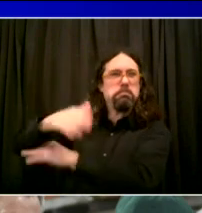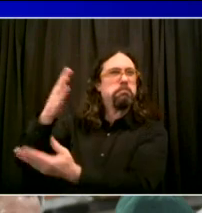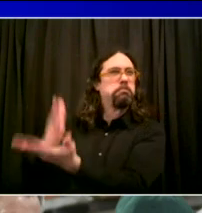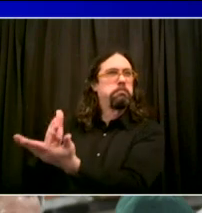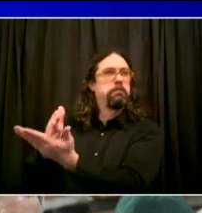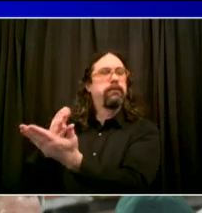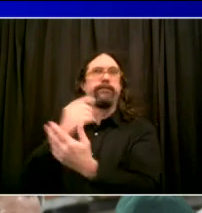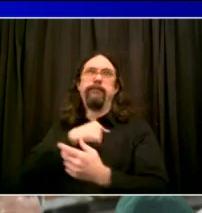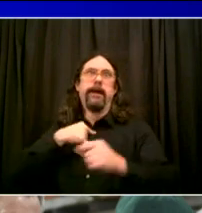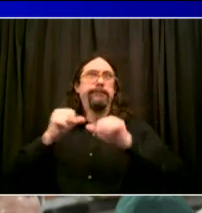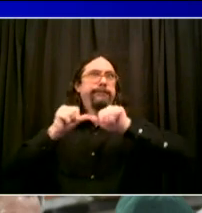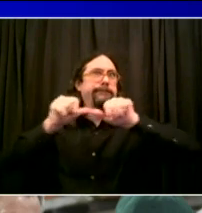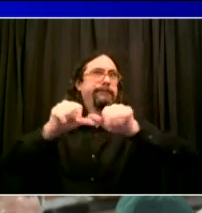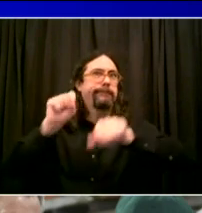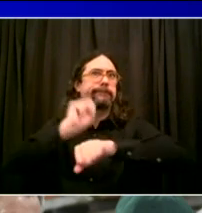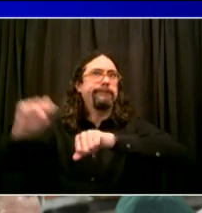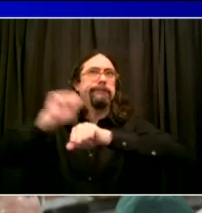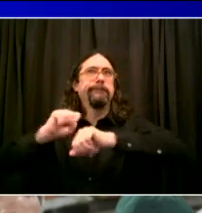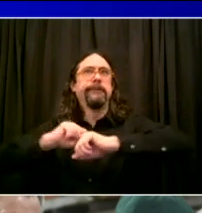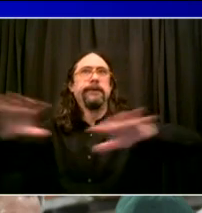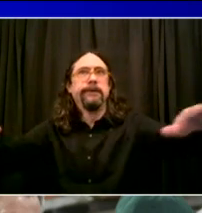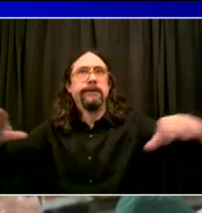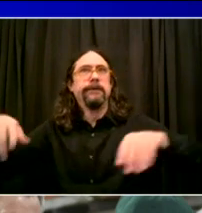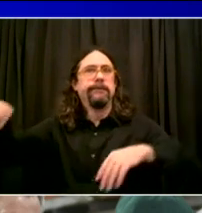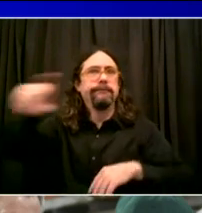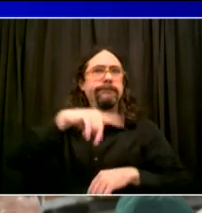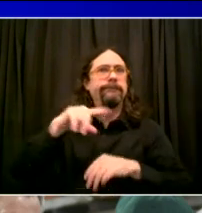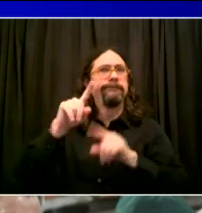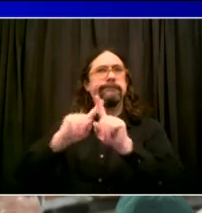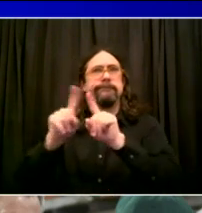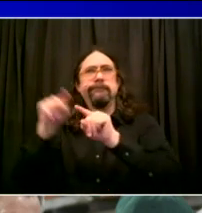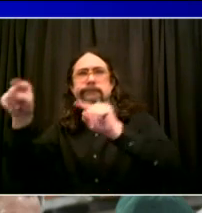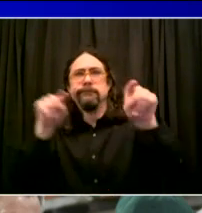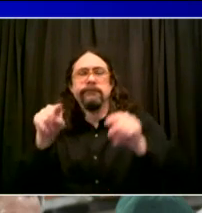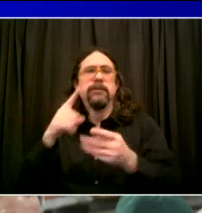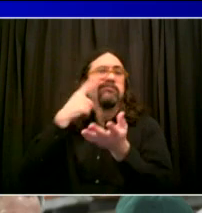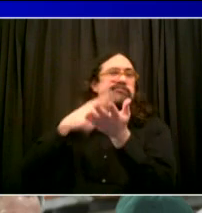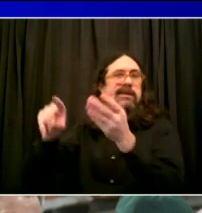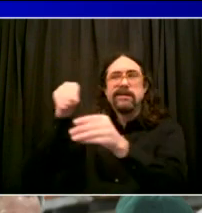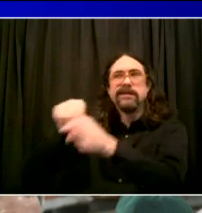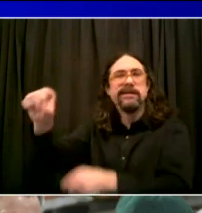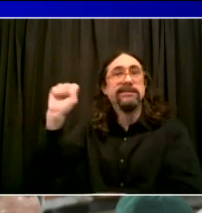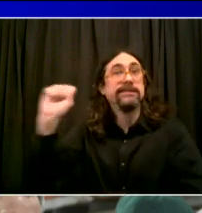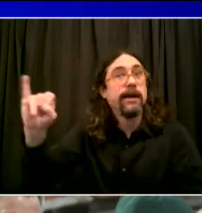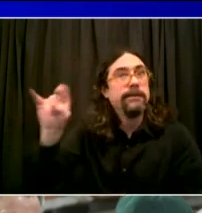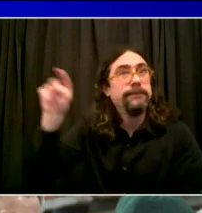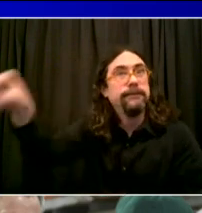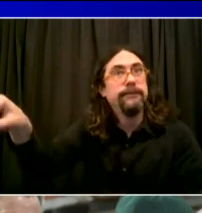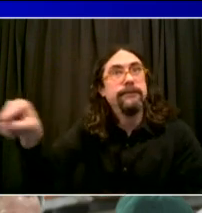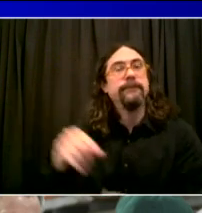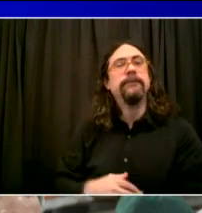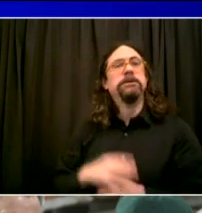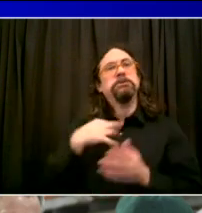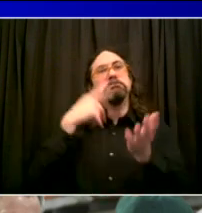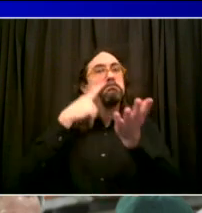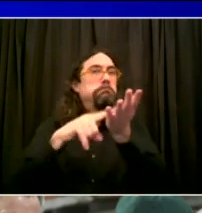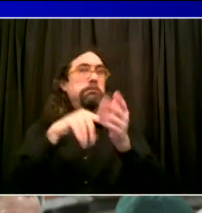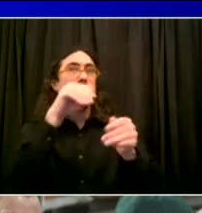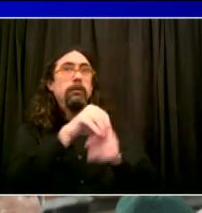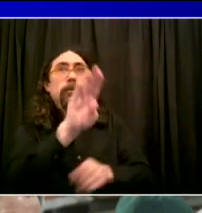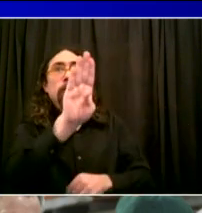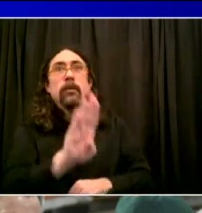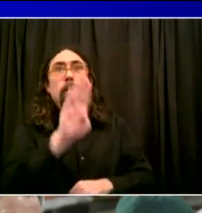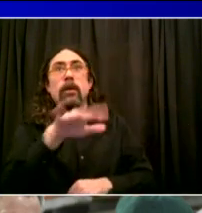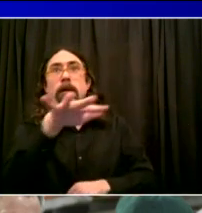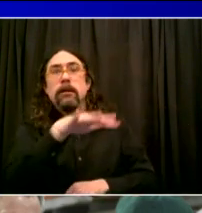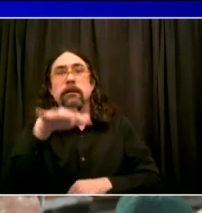along Highland Boulevard and other parts of Staten Island. I was out in Brooklyn, Fort Greene neighborhood. The hub